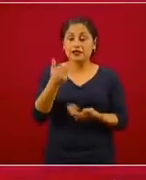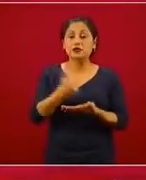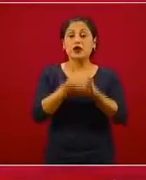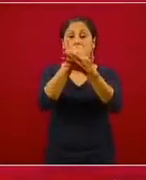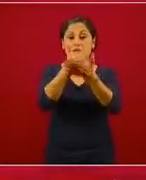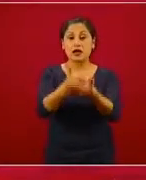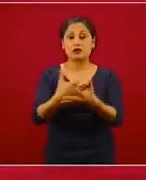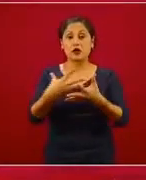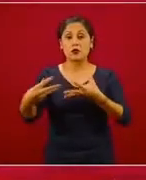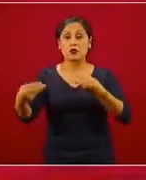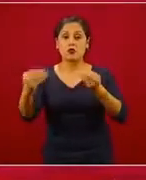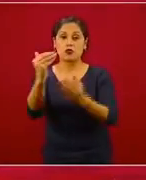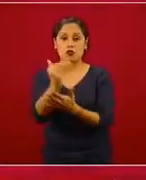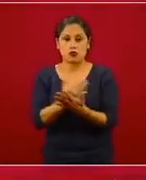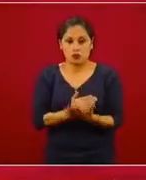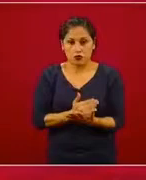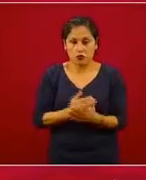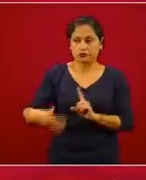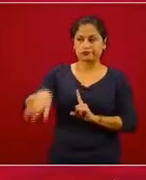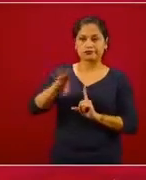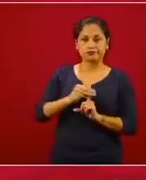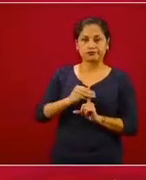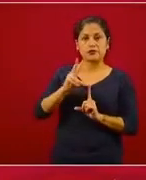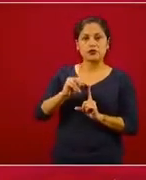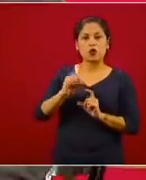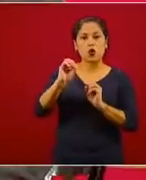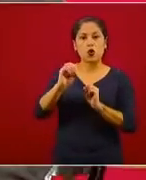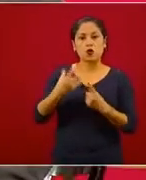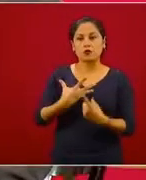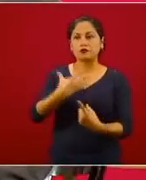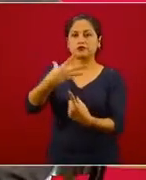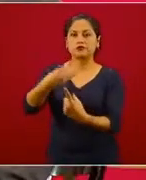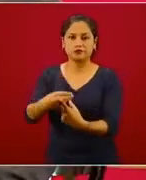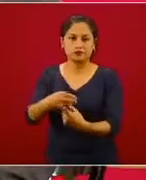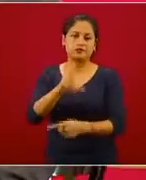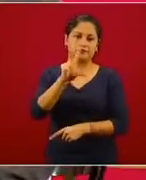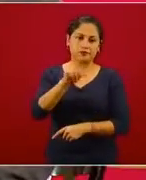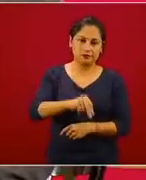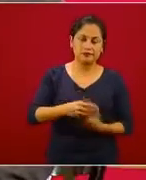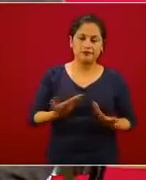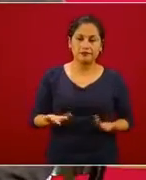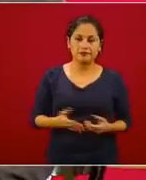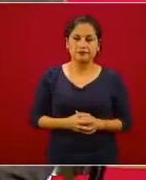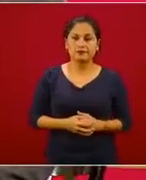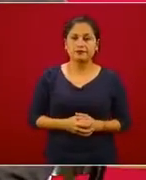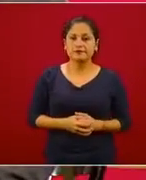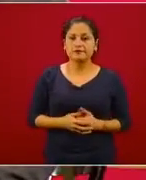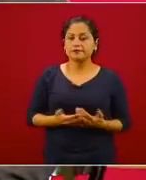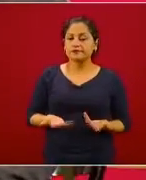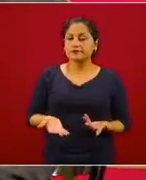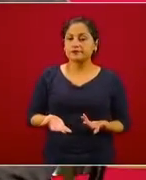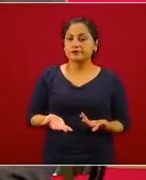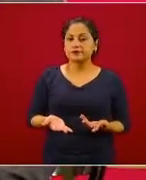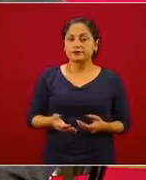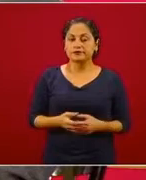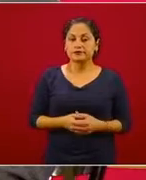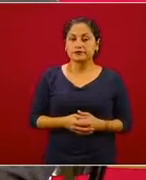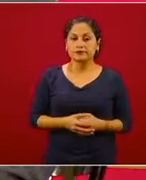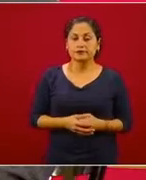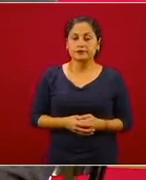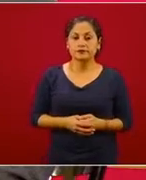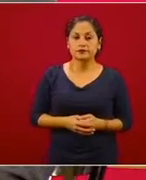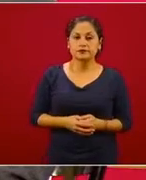infection. So people have to stay at home. This will keep us also from being active in the